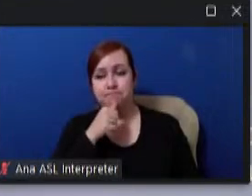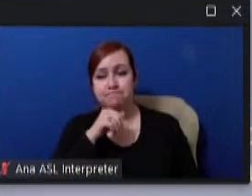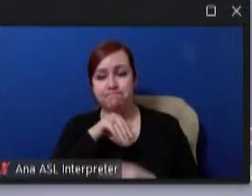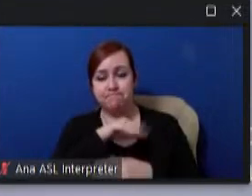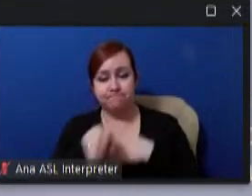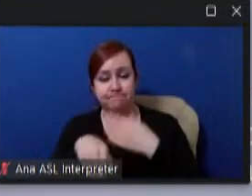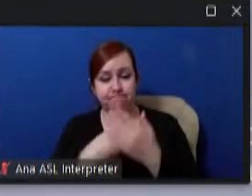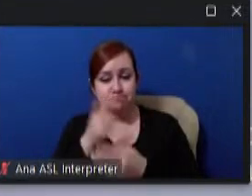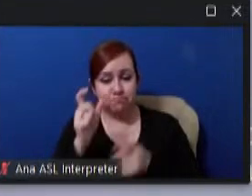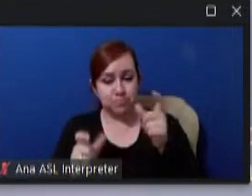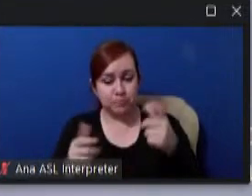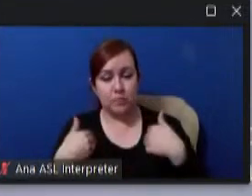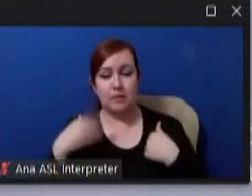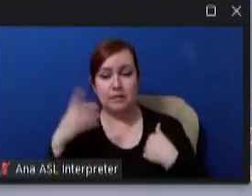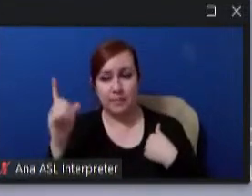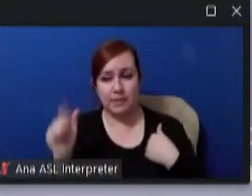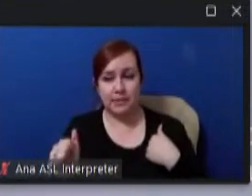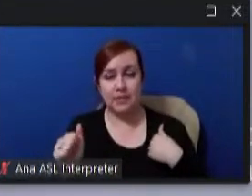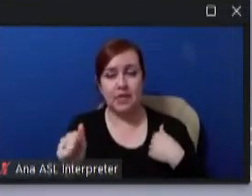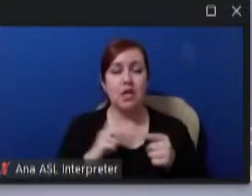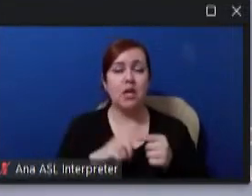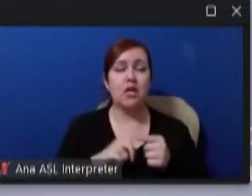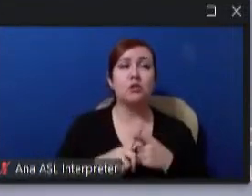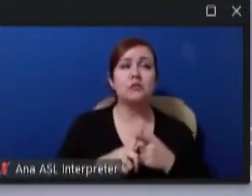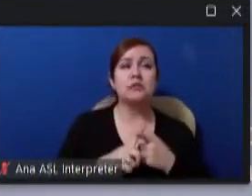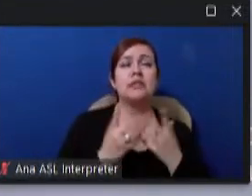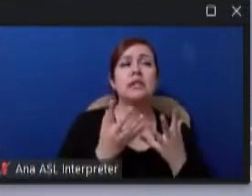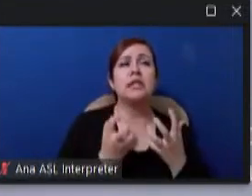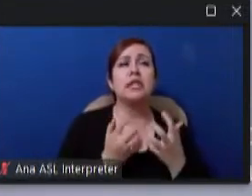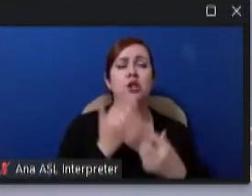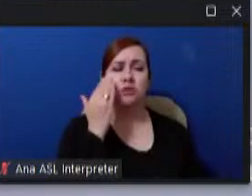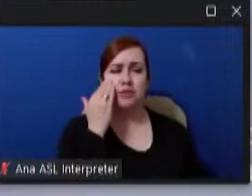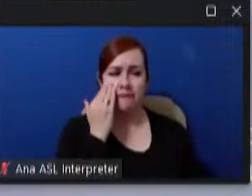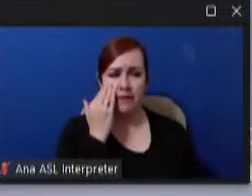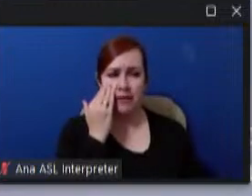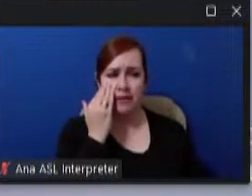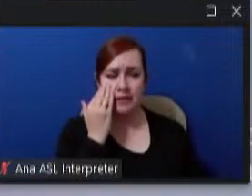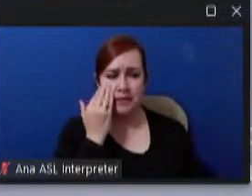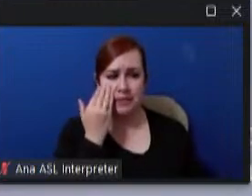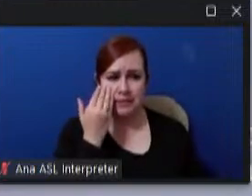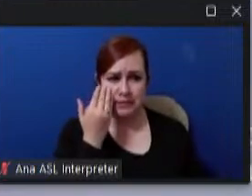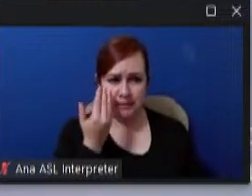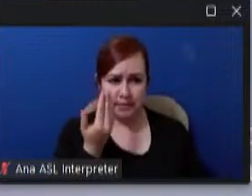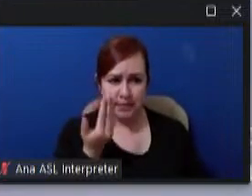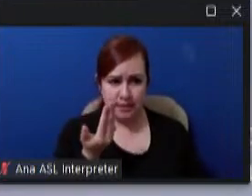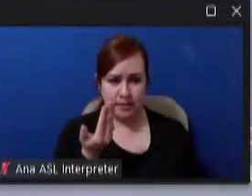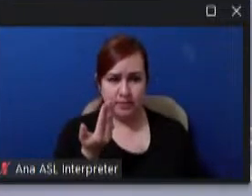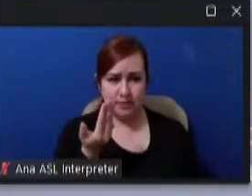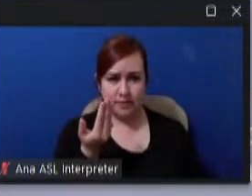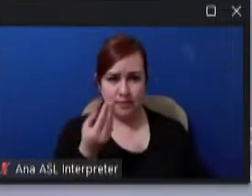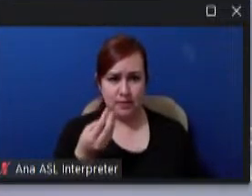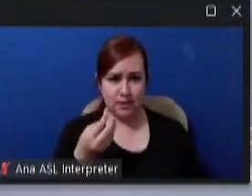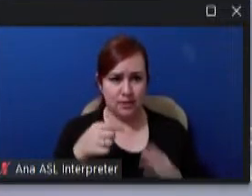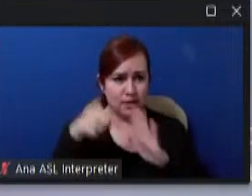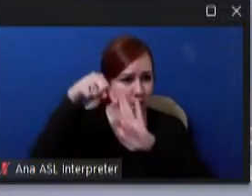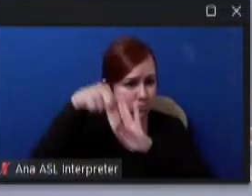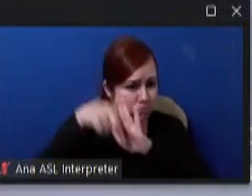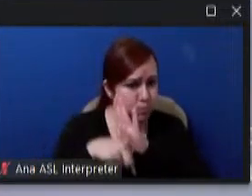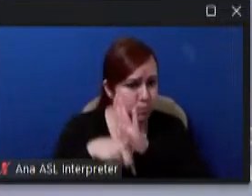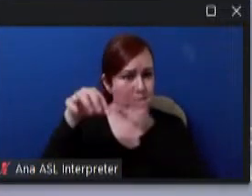discrimination that this group is the target of. Is there